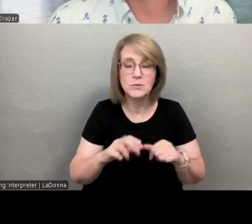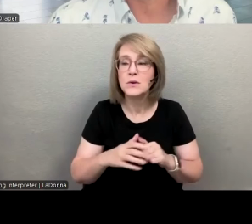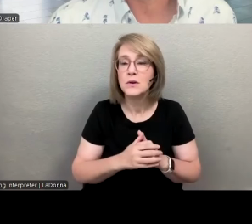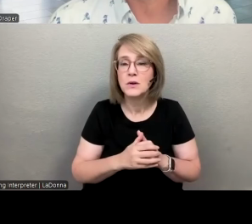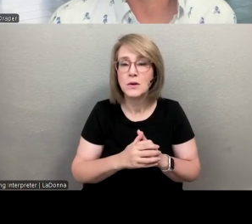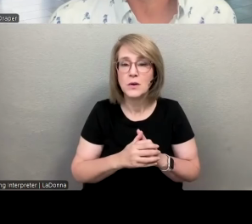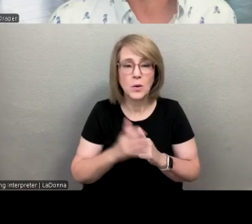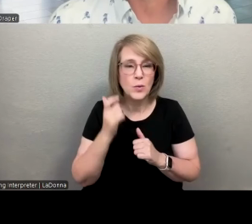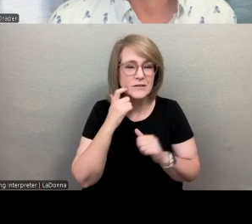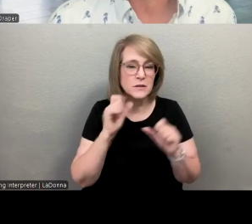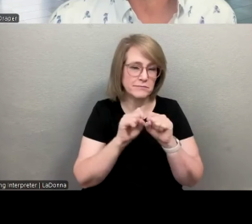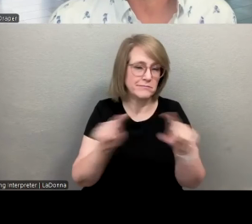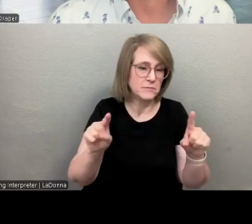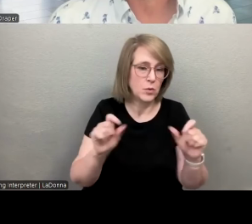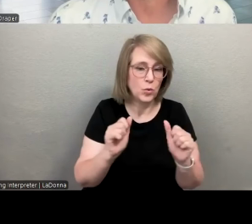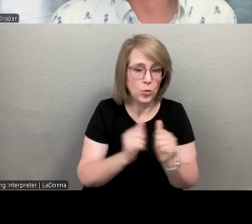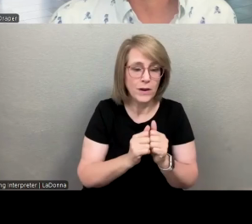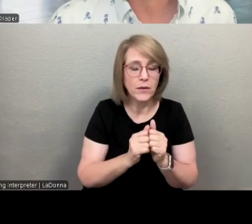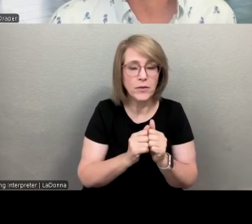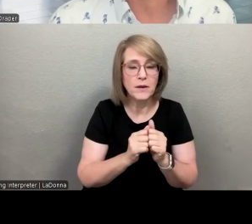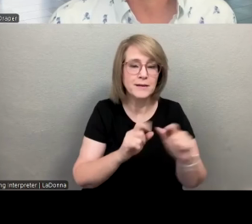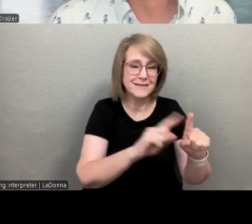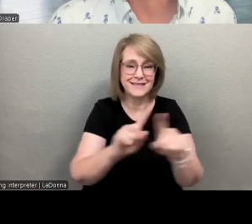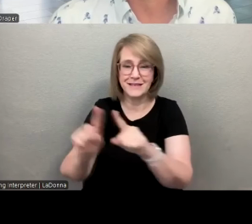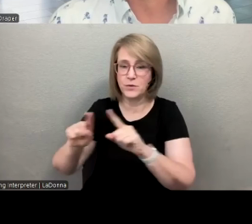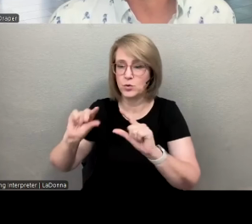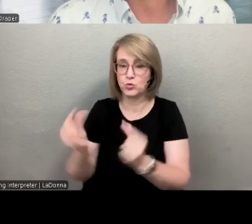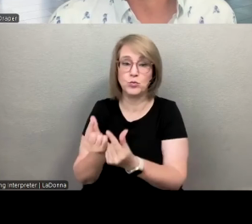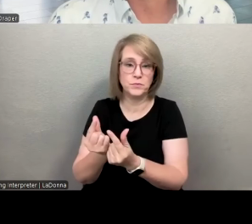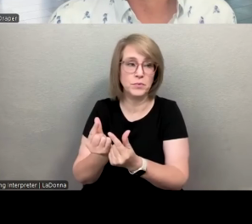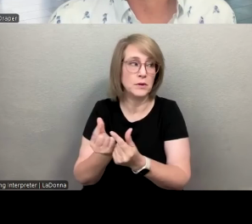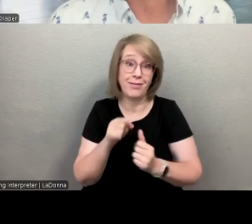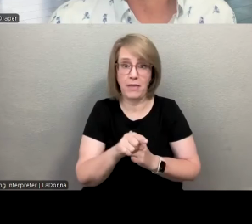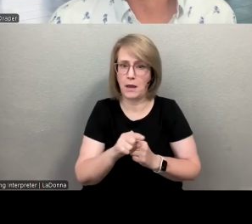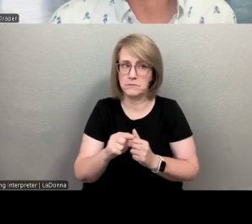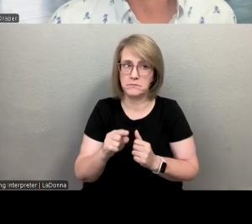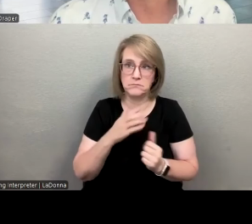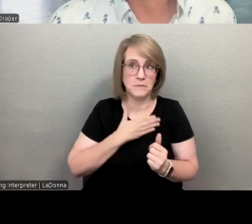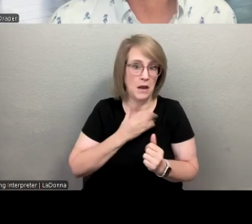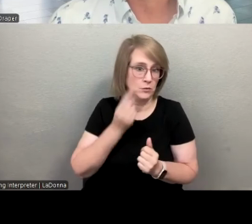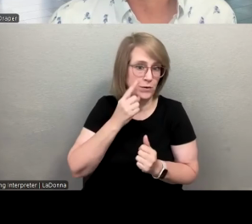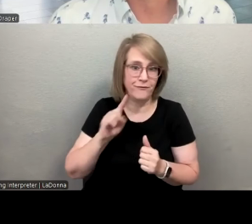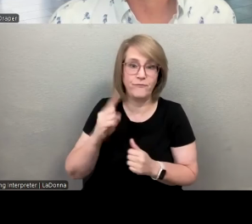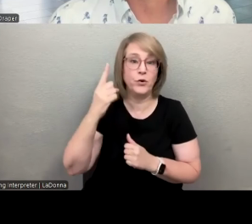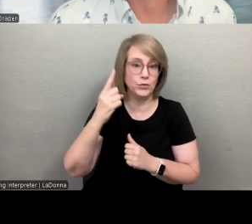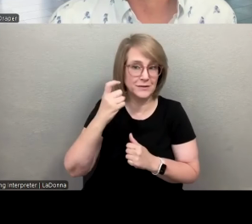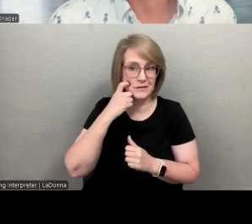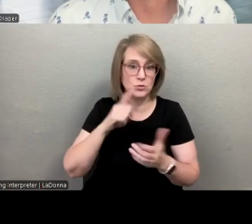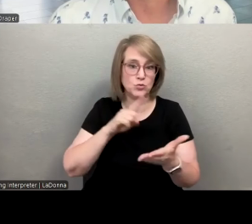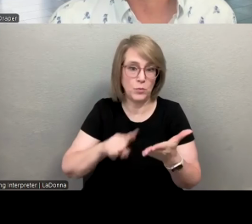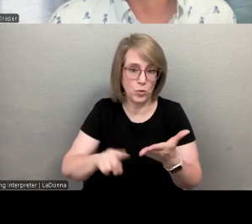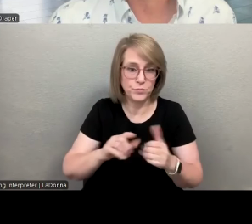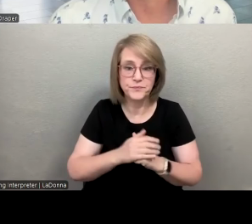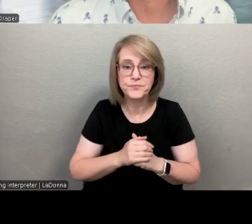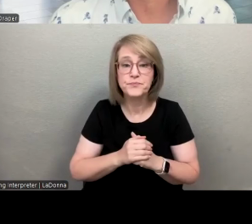groups. As far as we understand, it's the first of its kind for folks who are developing these types of models. We just finished our second one,